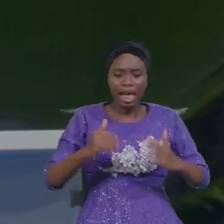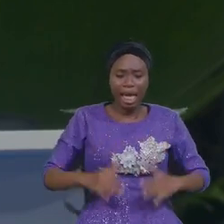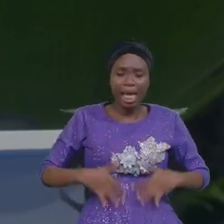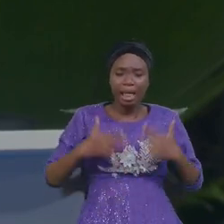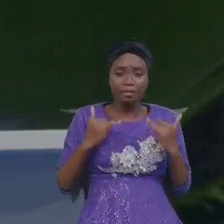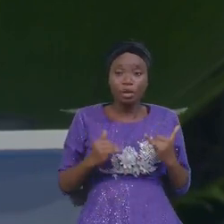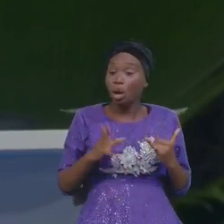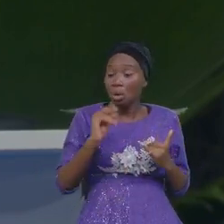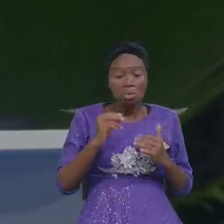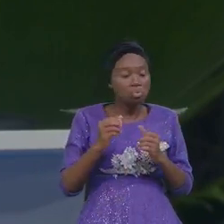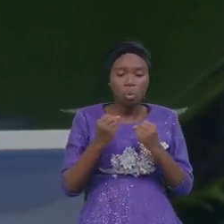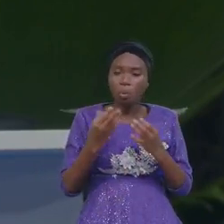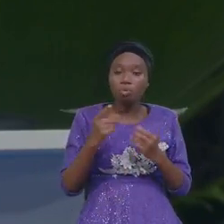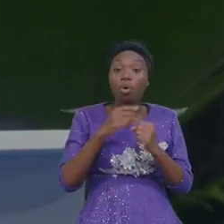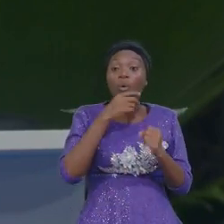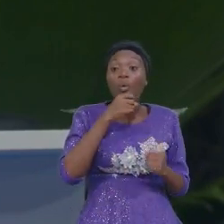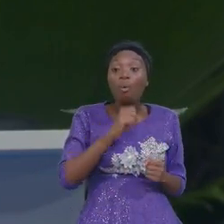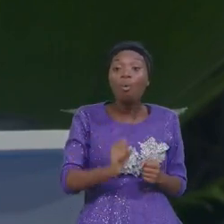old life